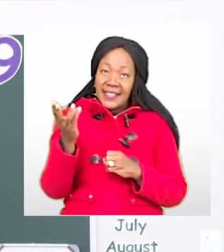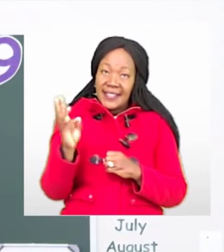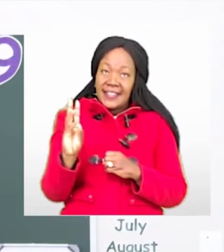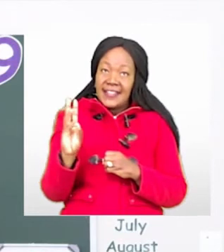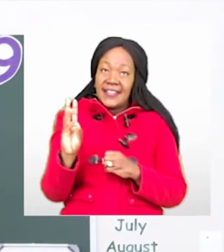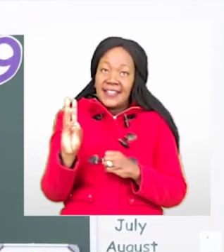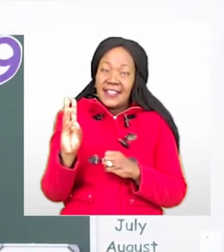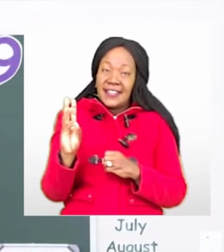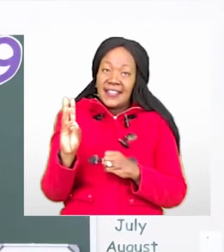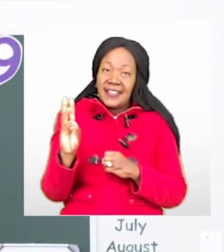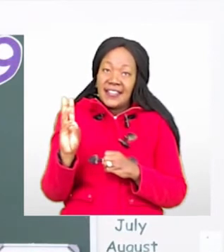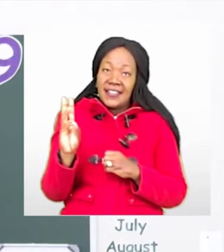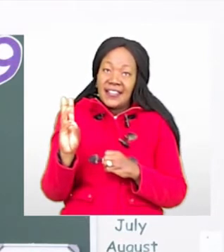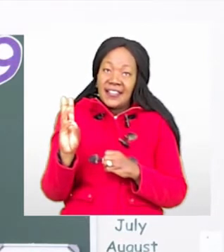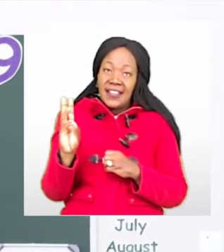6,